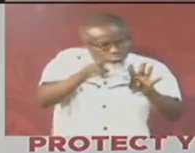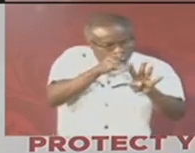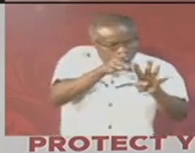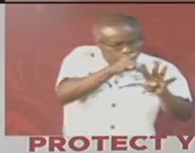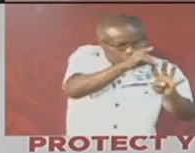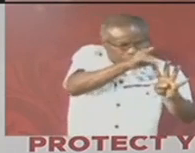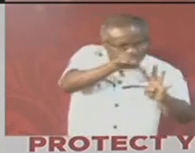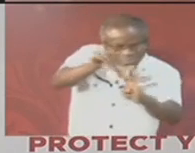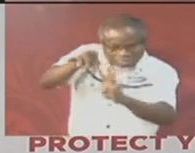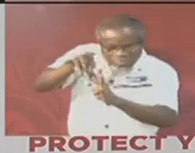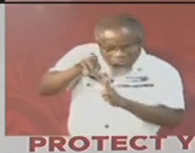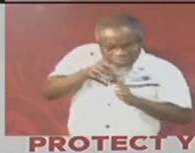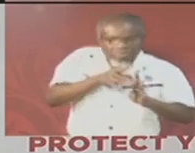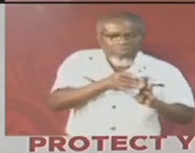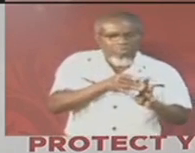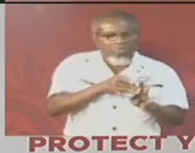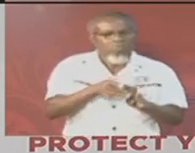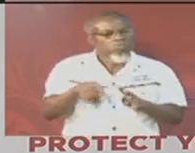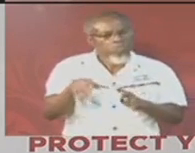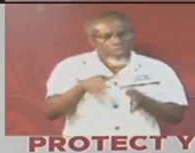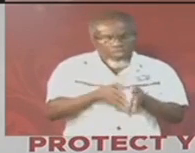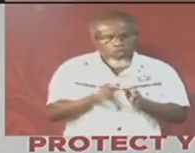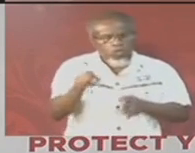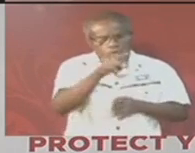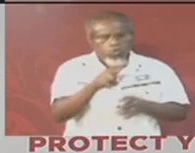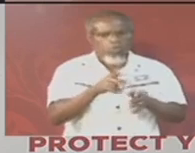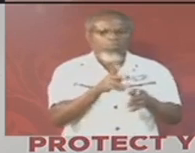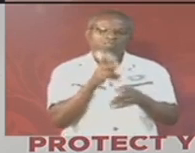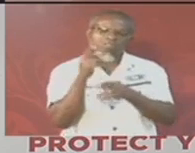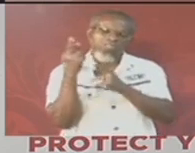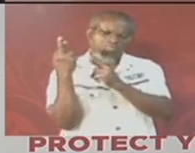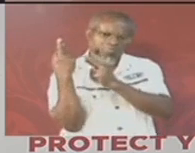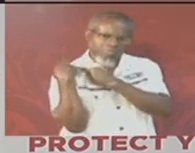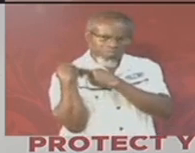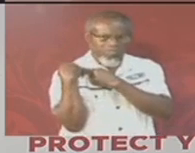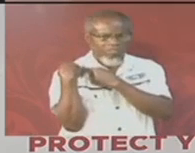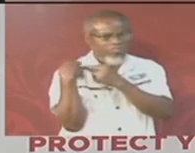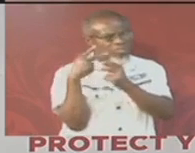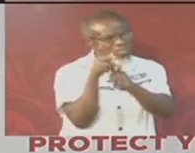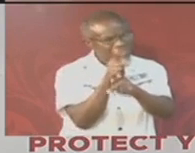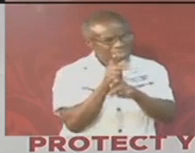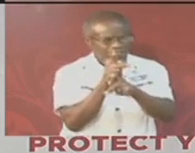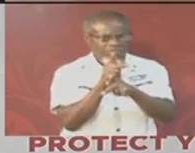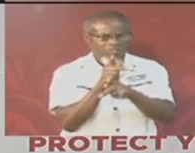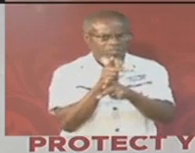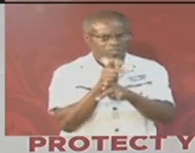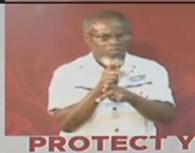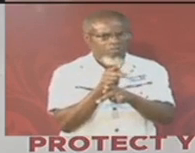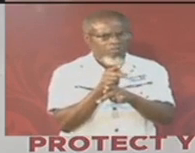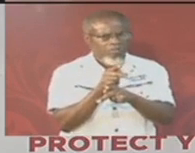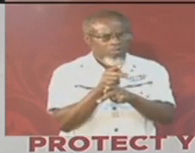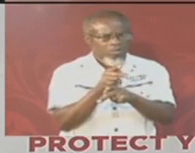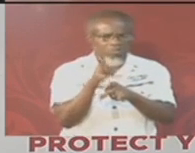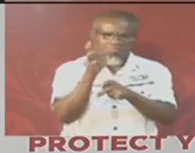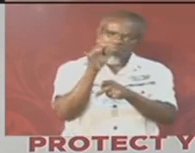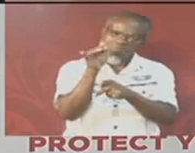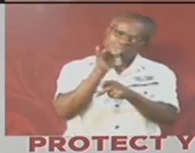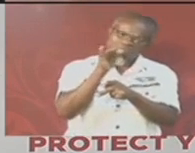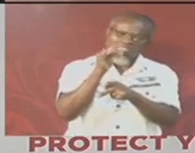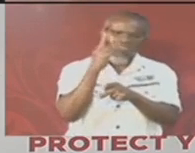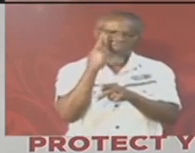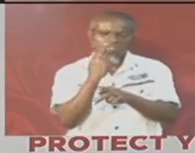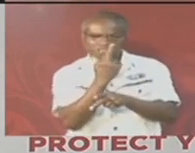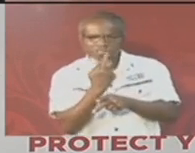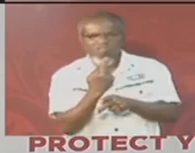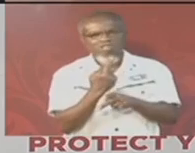to be responsible, but we have not touched bars, we have not touched gyms and food establishment since last